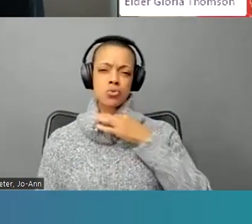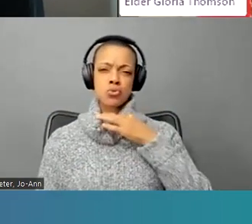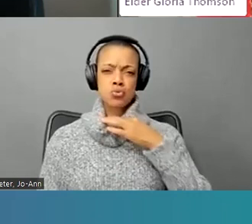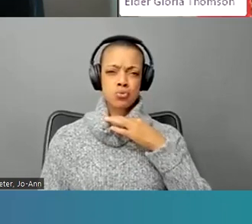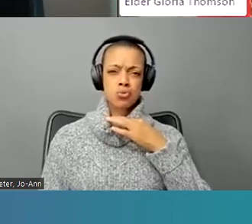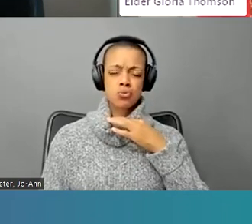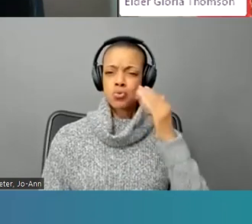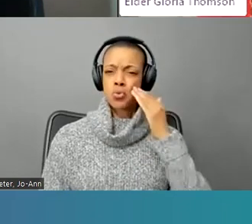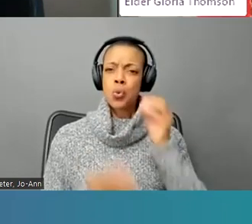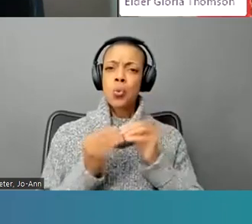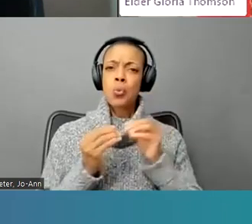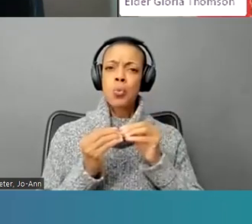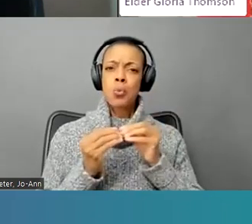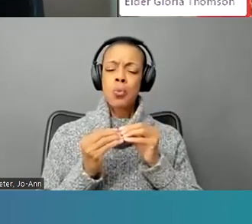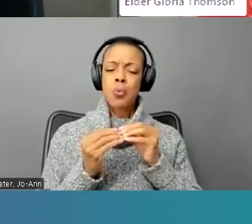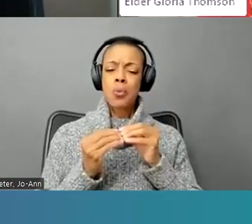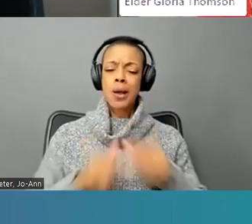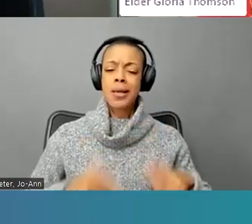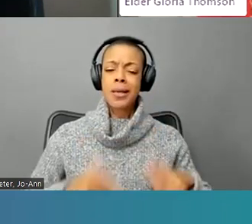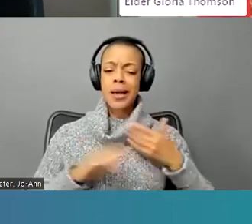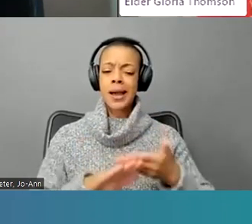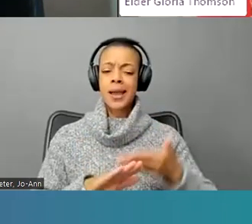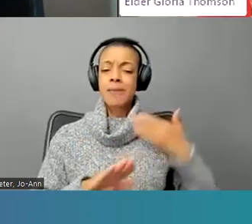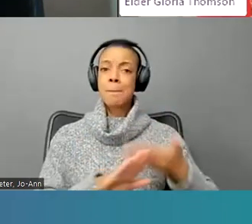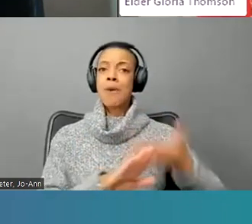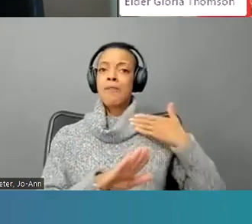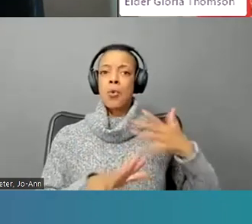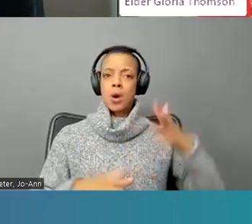was like prior to colonization.